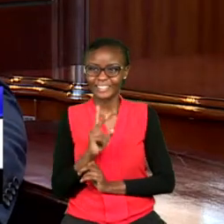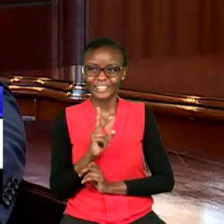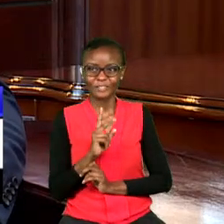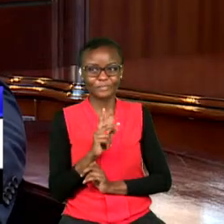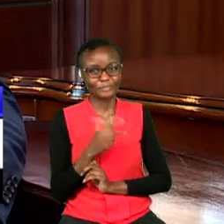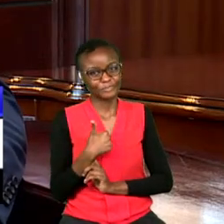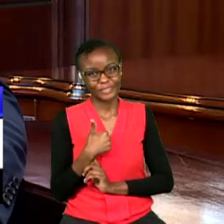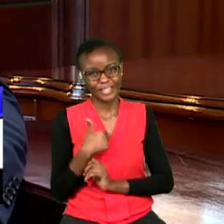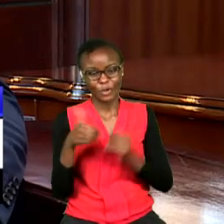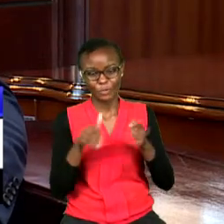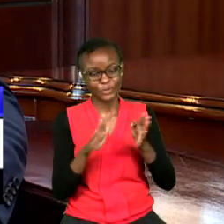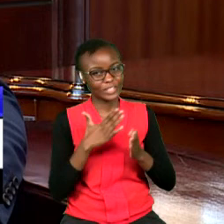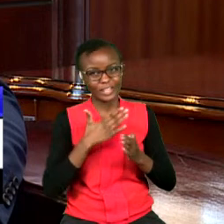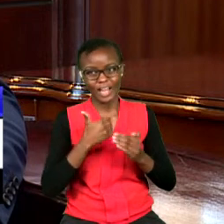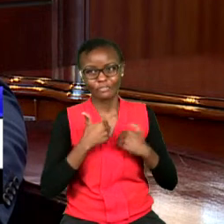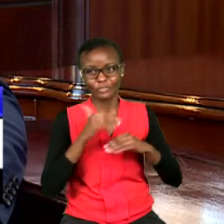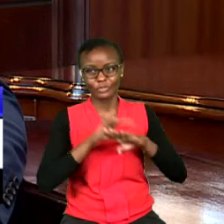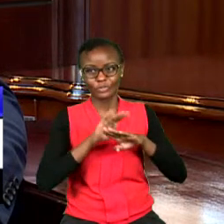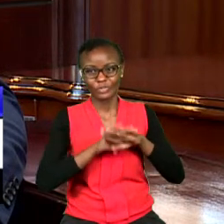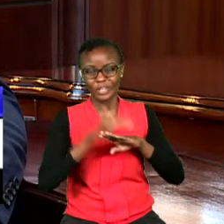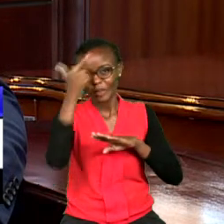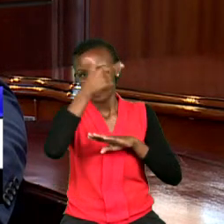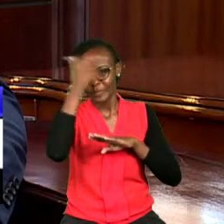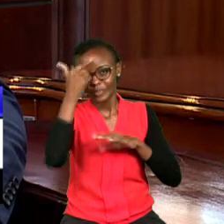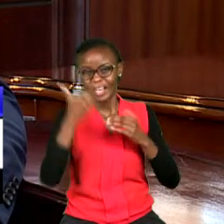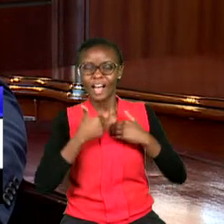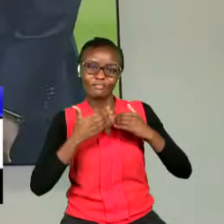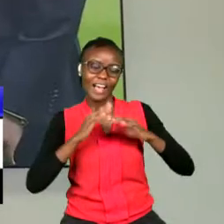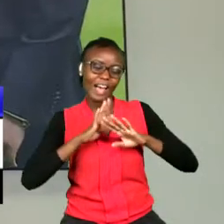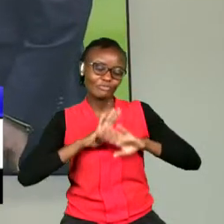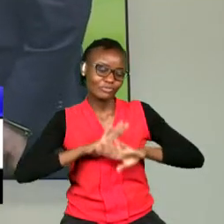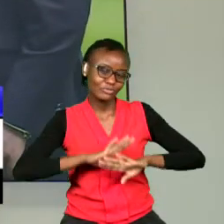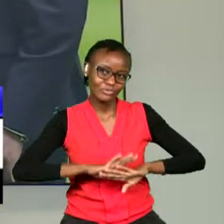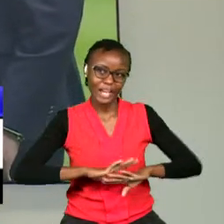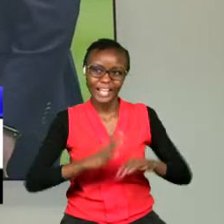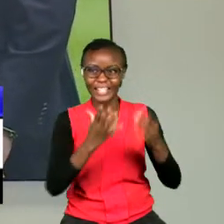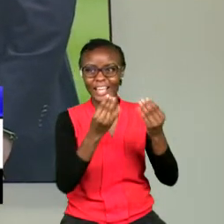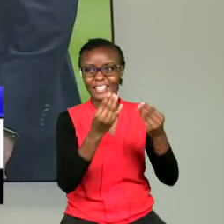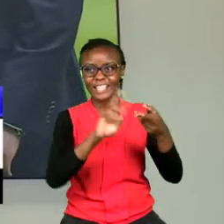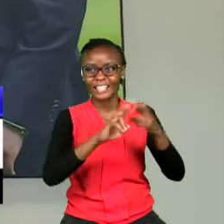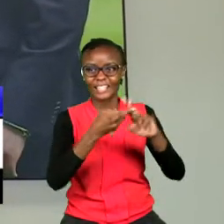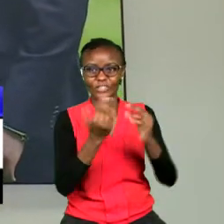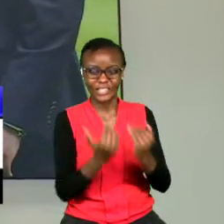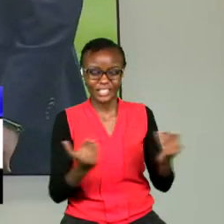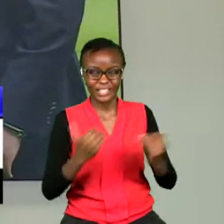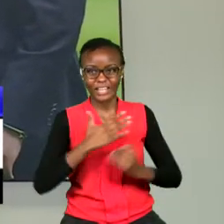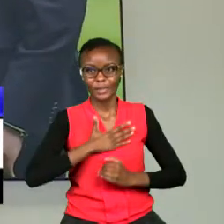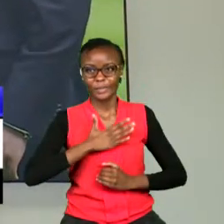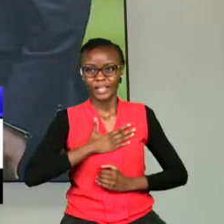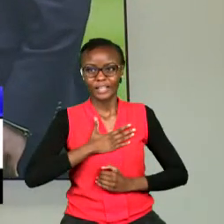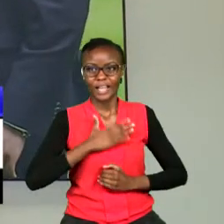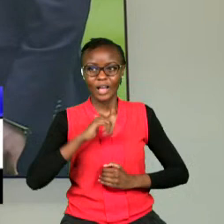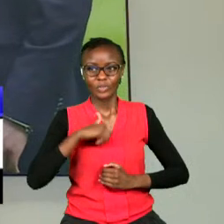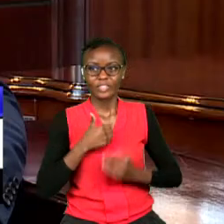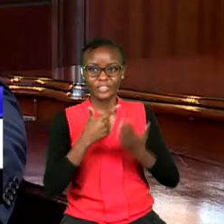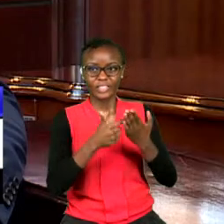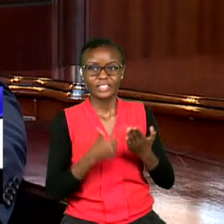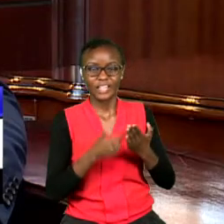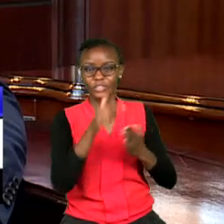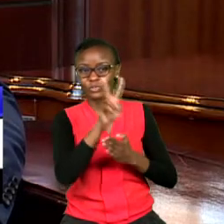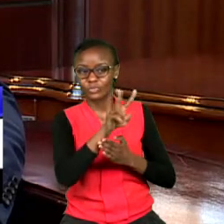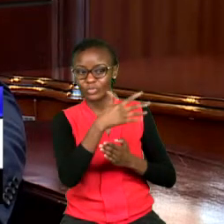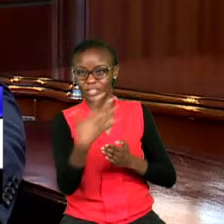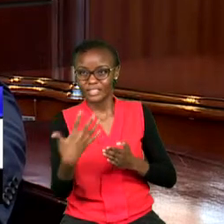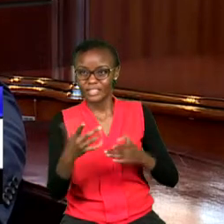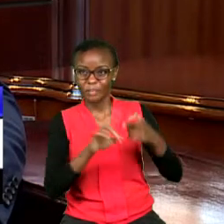I'm privileged to have an easy relationship with my children. Two things we always talk about. The first one